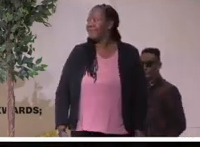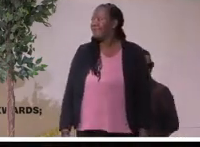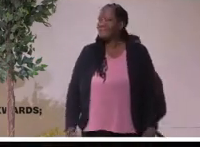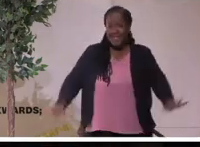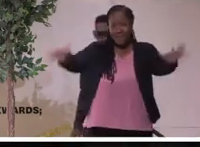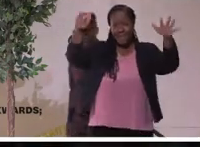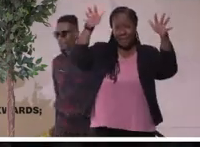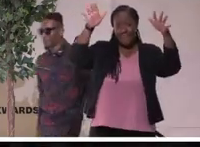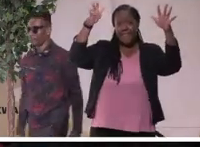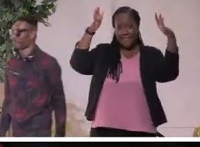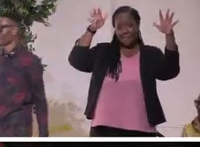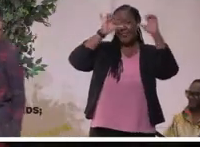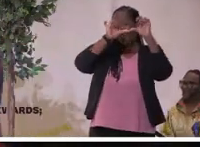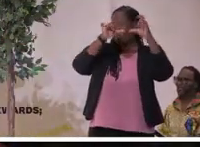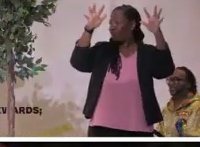Keep it clapping.